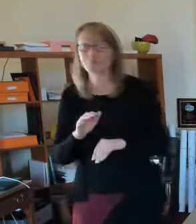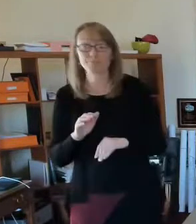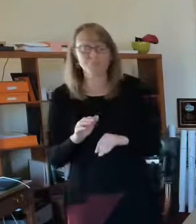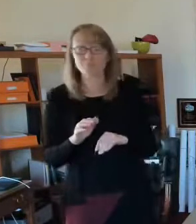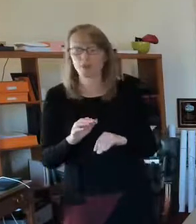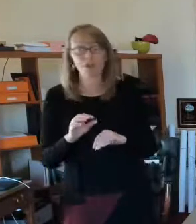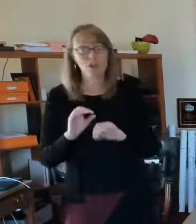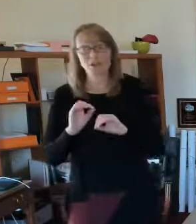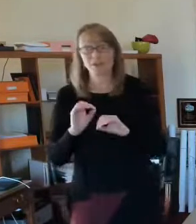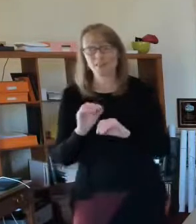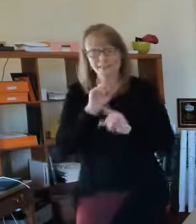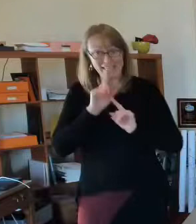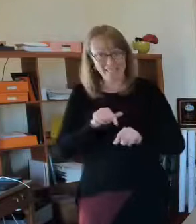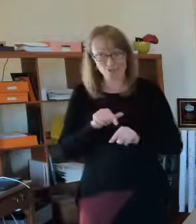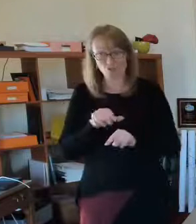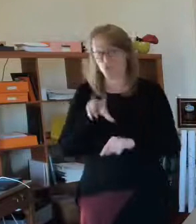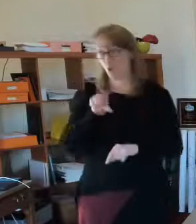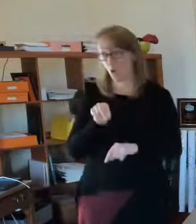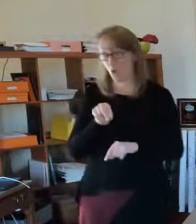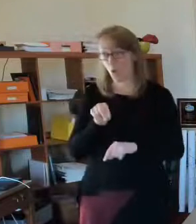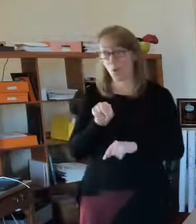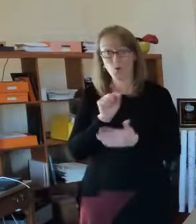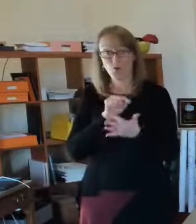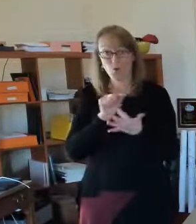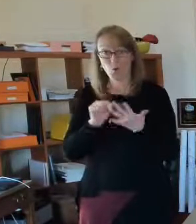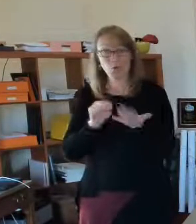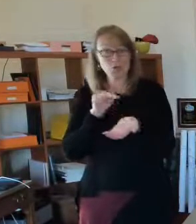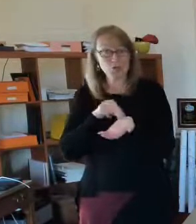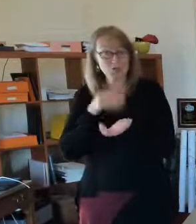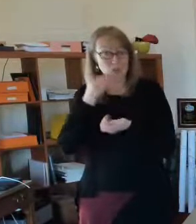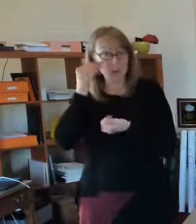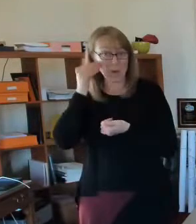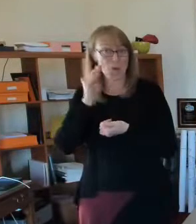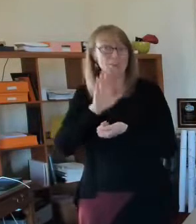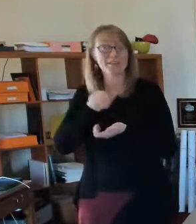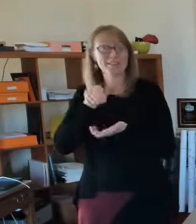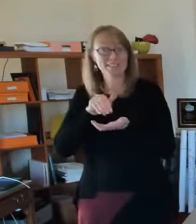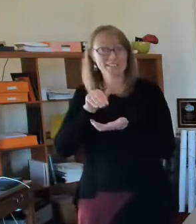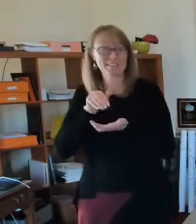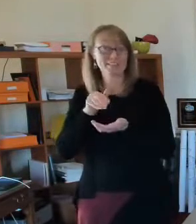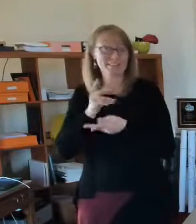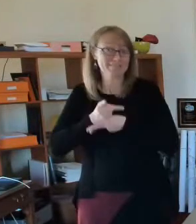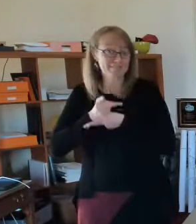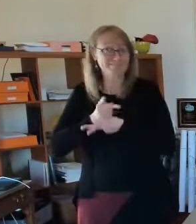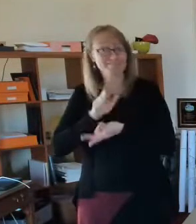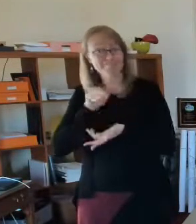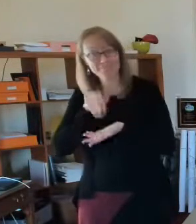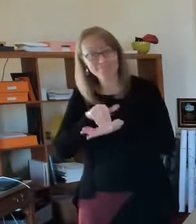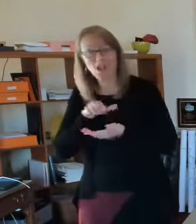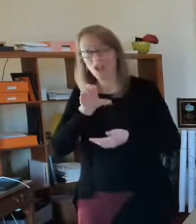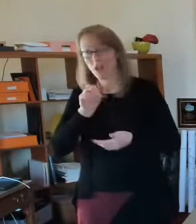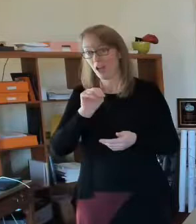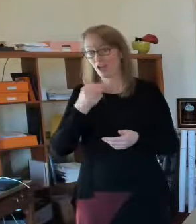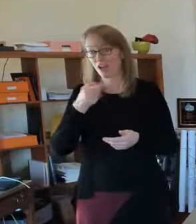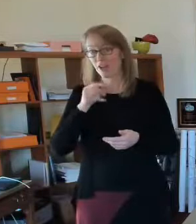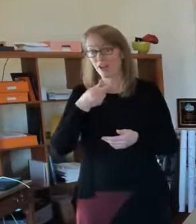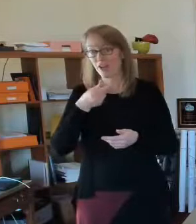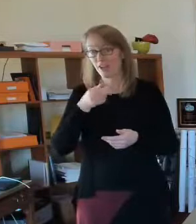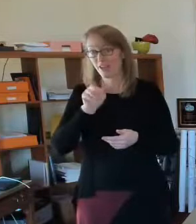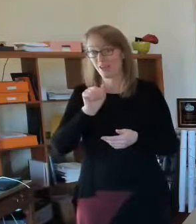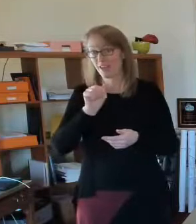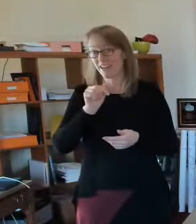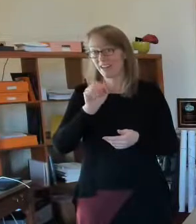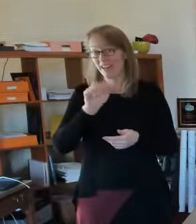with the owners and management of those nursing homes and congregate care facilities. They have good infection controls